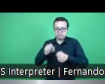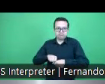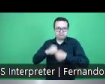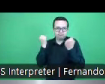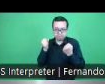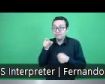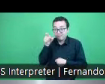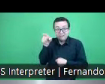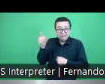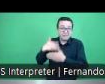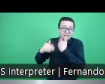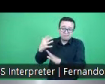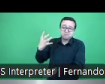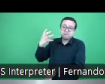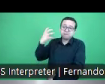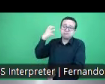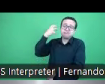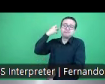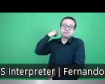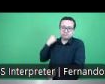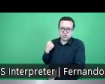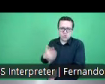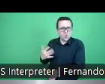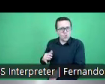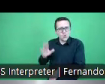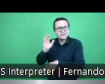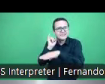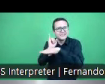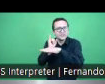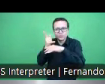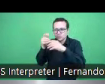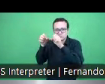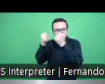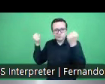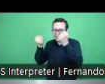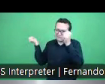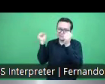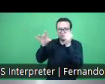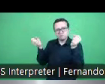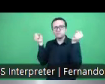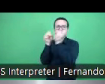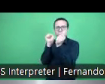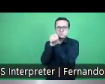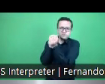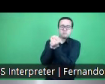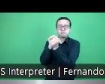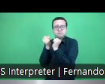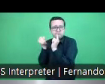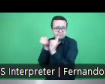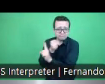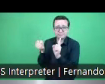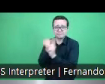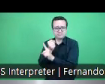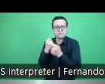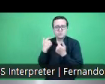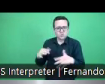Indonesia. ketika So berkunjung MHA, ke this panti-panti organization, and I, rehabilitasi atau when we visited these social care mental institutions, institution,